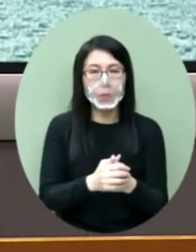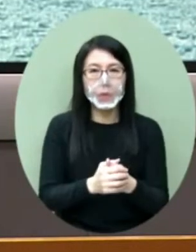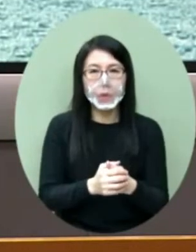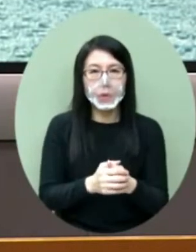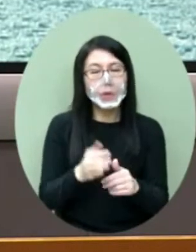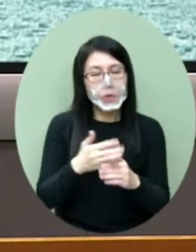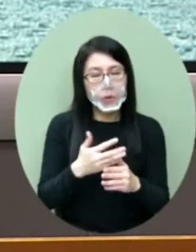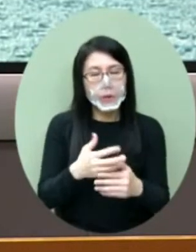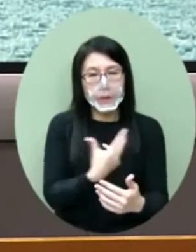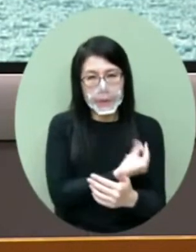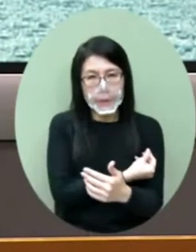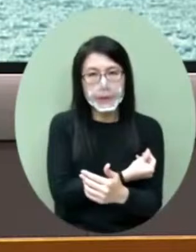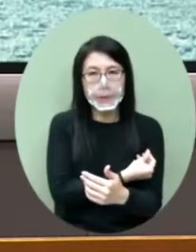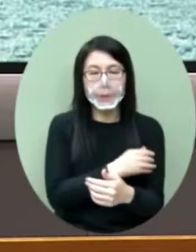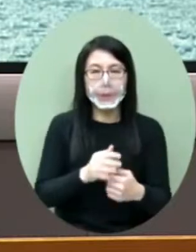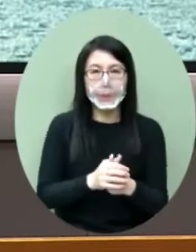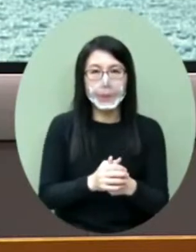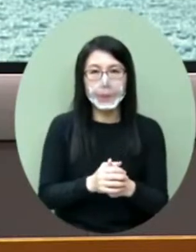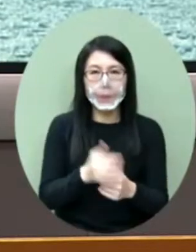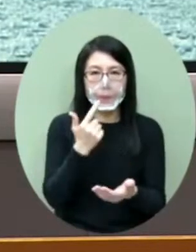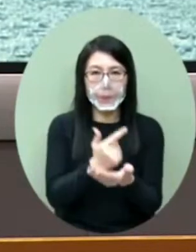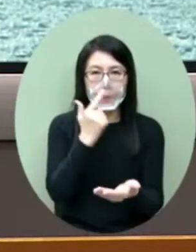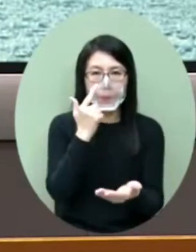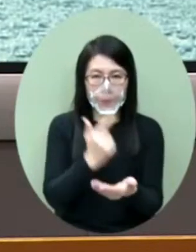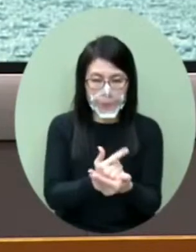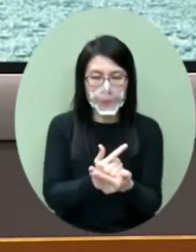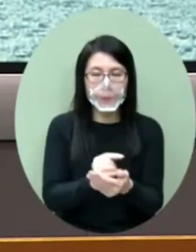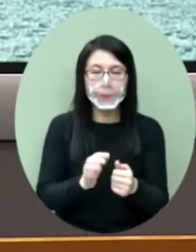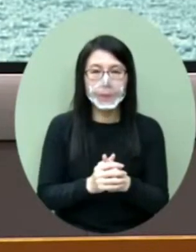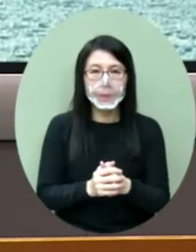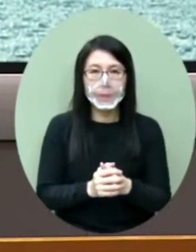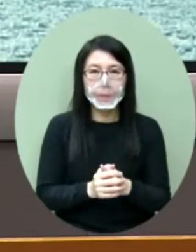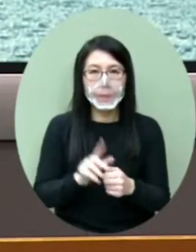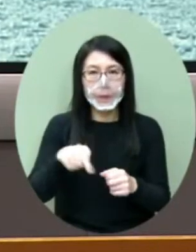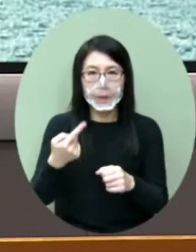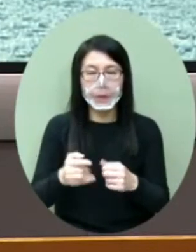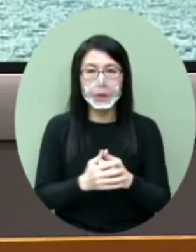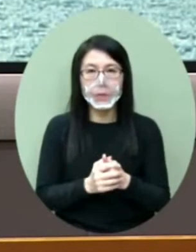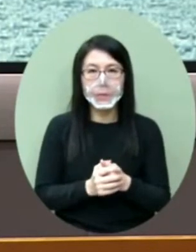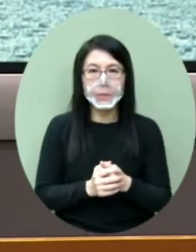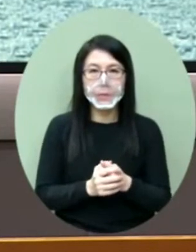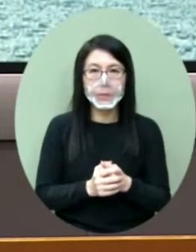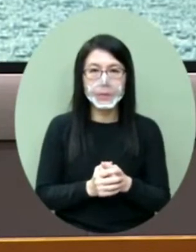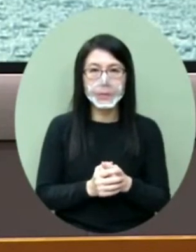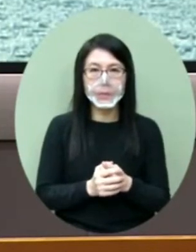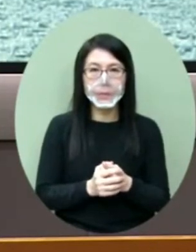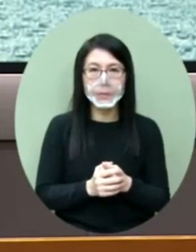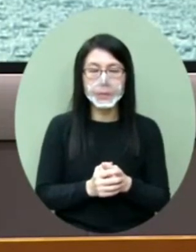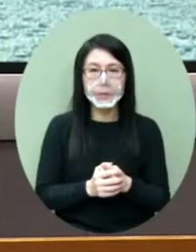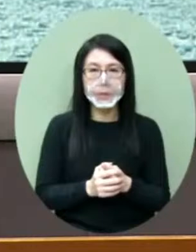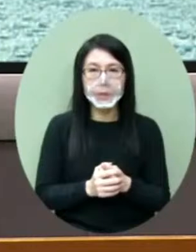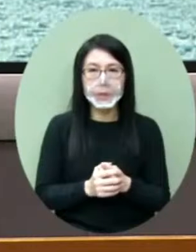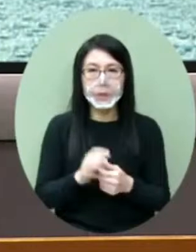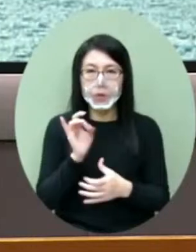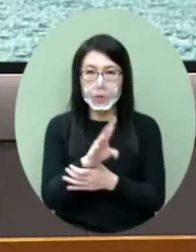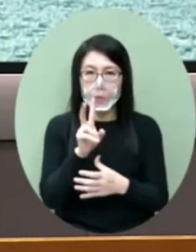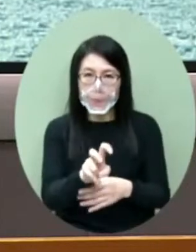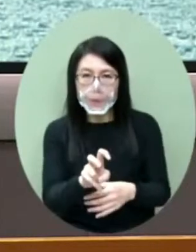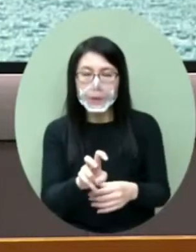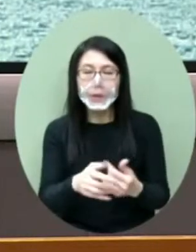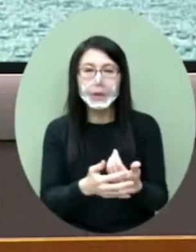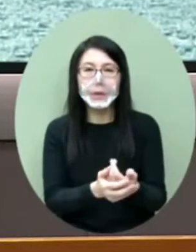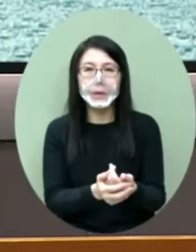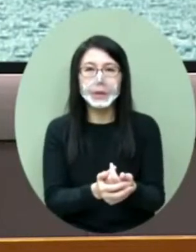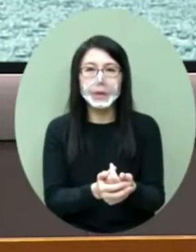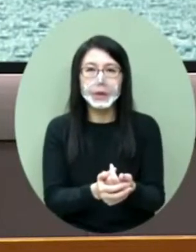and unvaccinated is huge, and therefore that we see that the vaccination as important. And